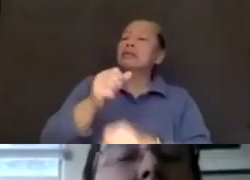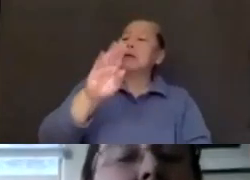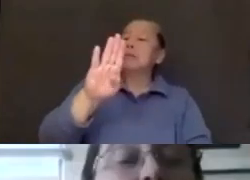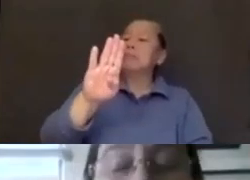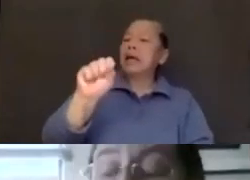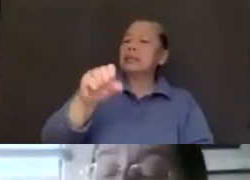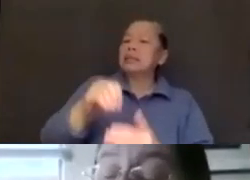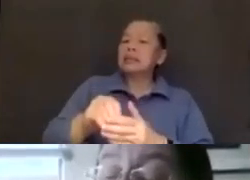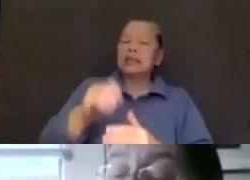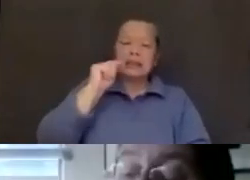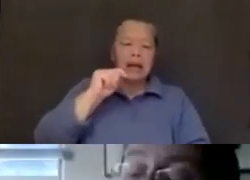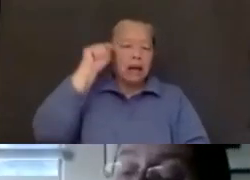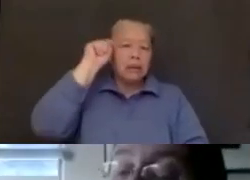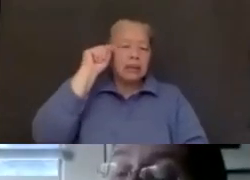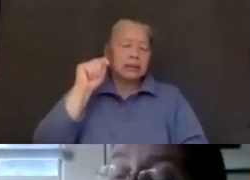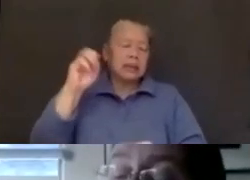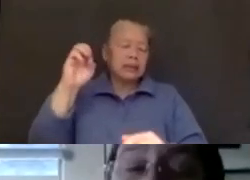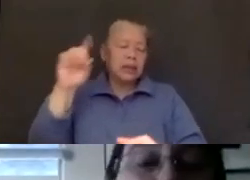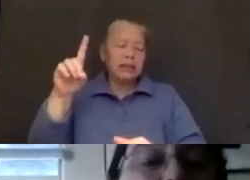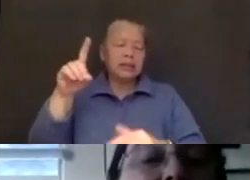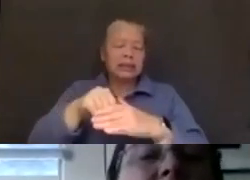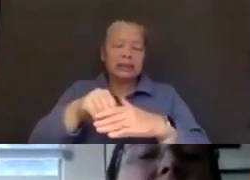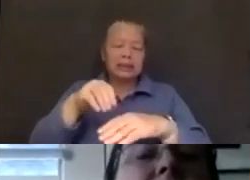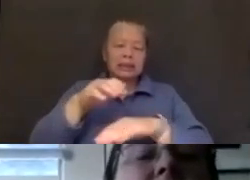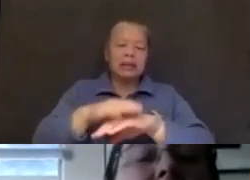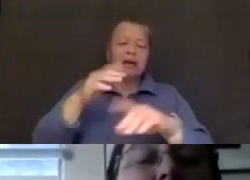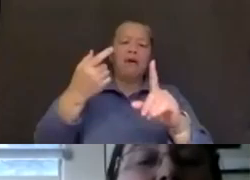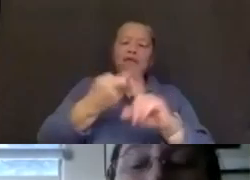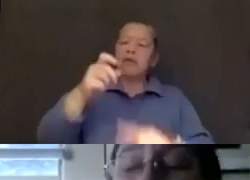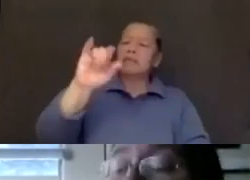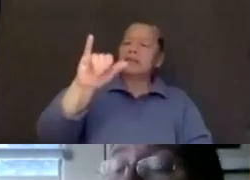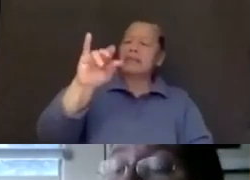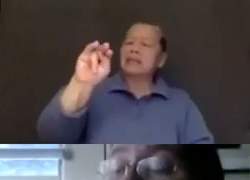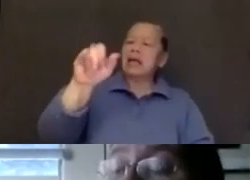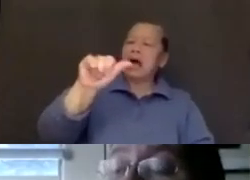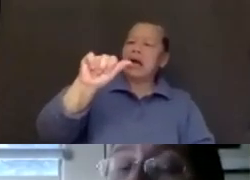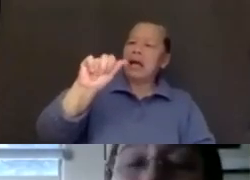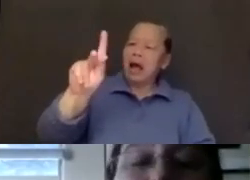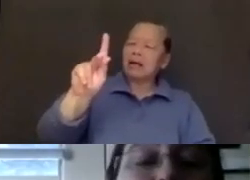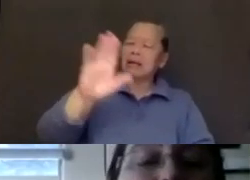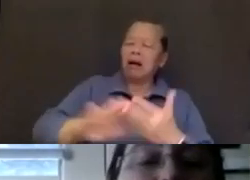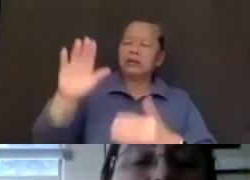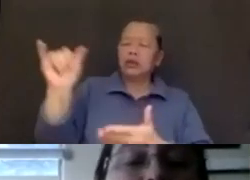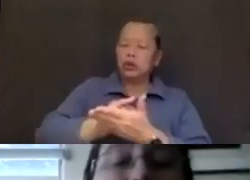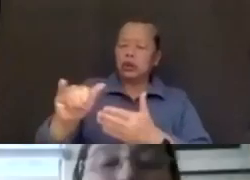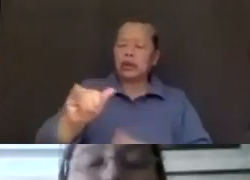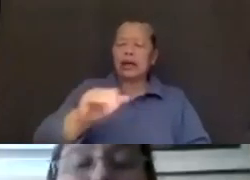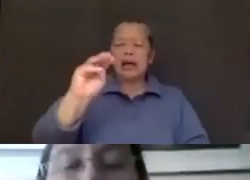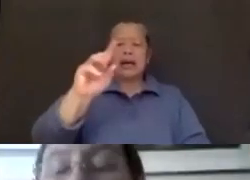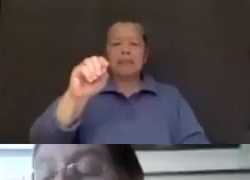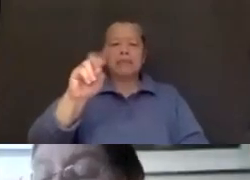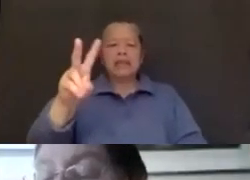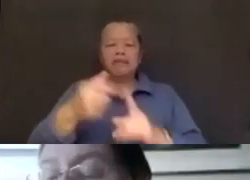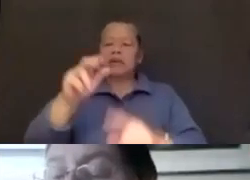Adolescent Education in English from Nyack College in New York. She received her Master's of Divinity from Nazarene